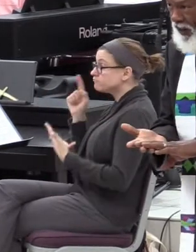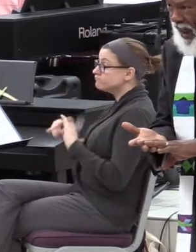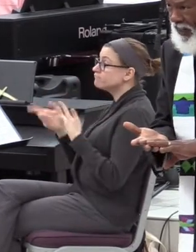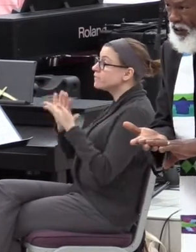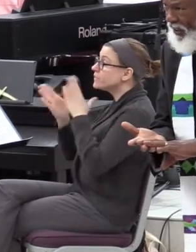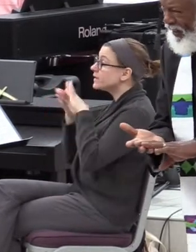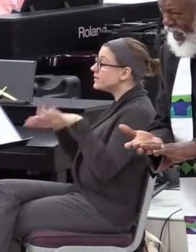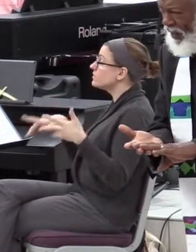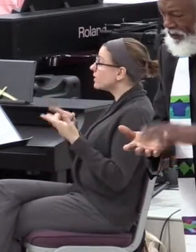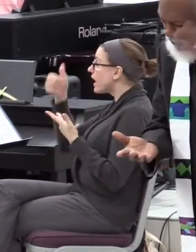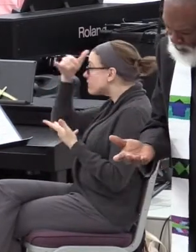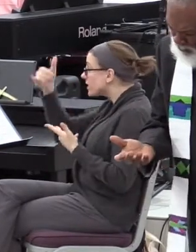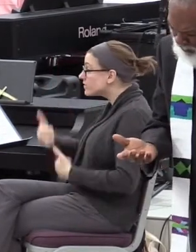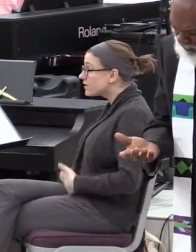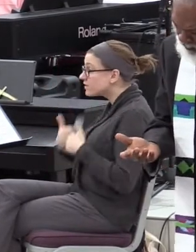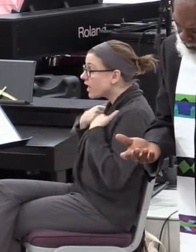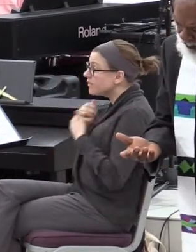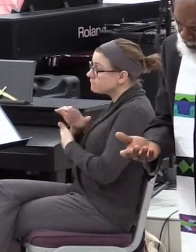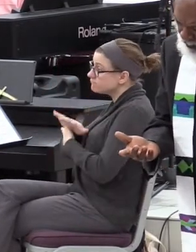and everlasting life.